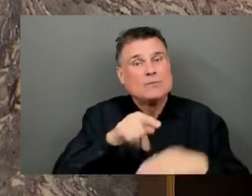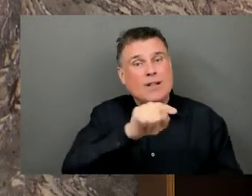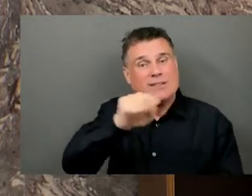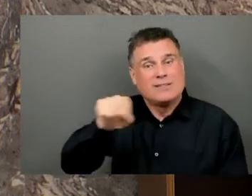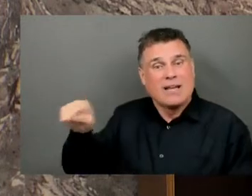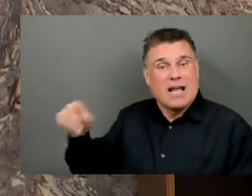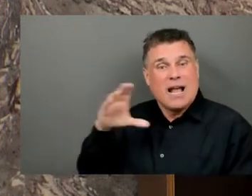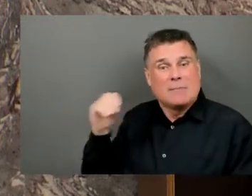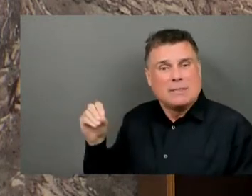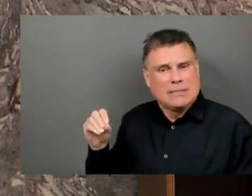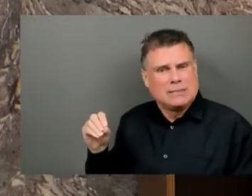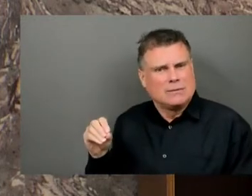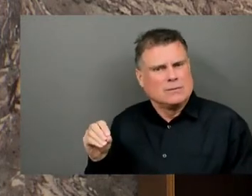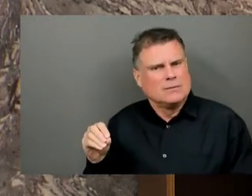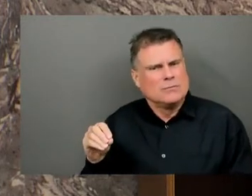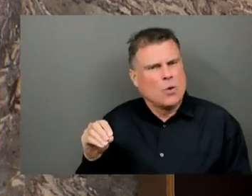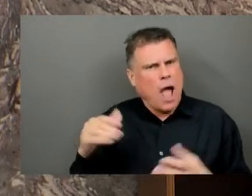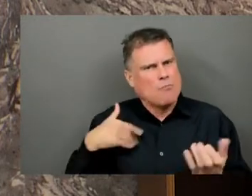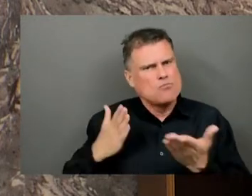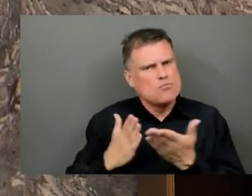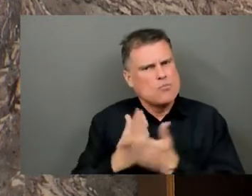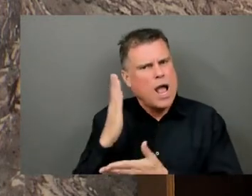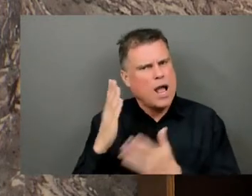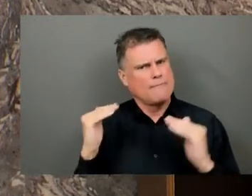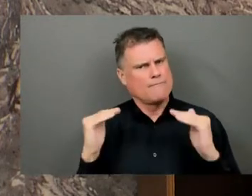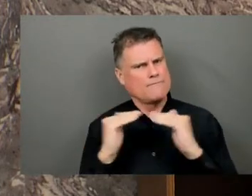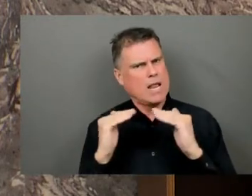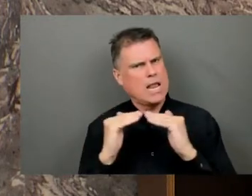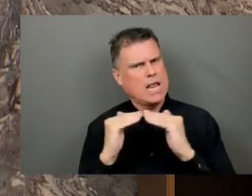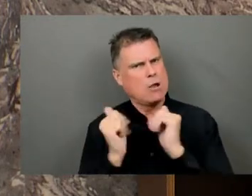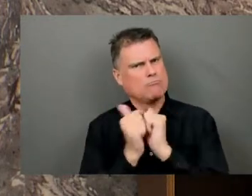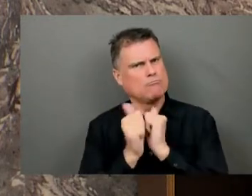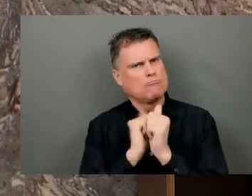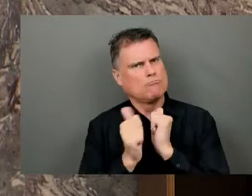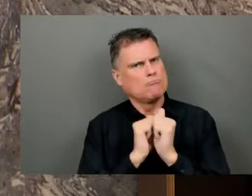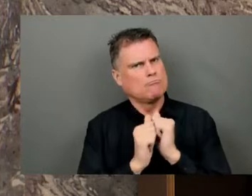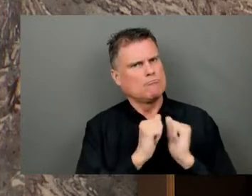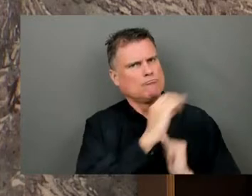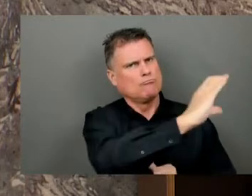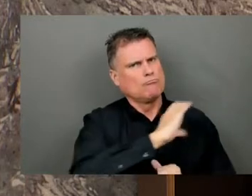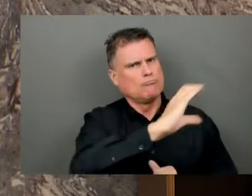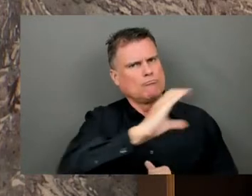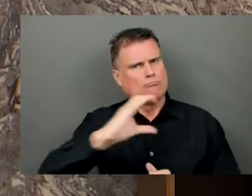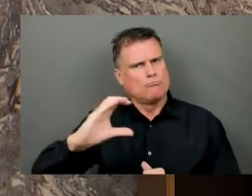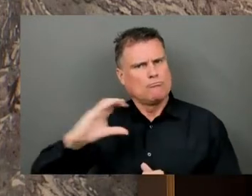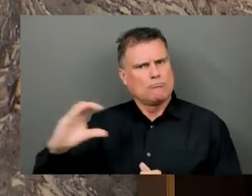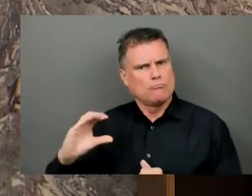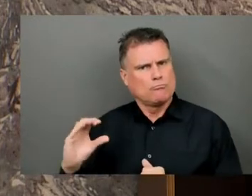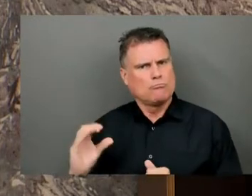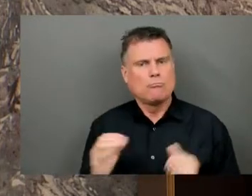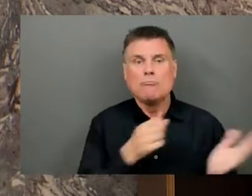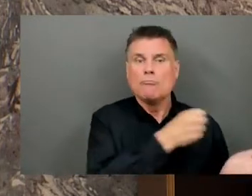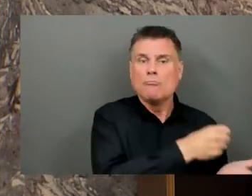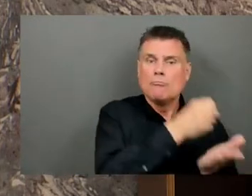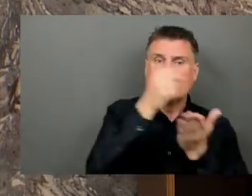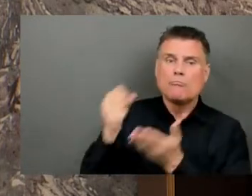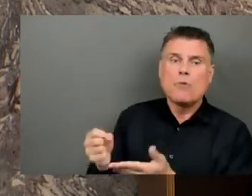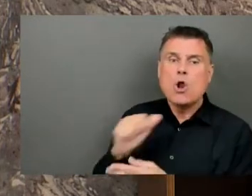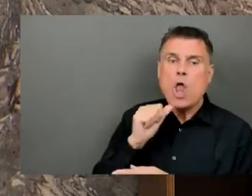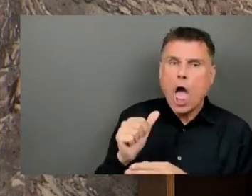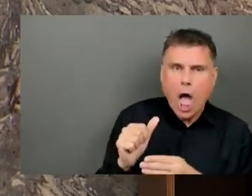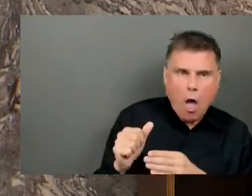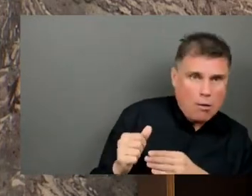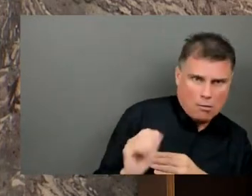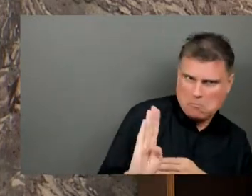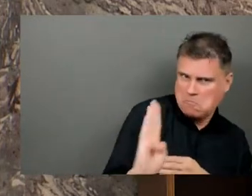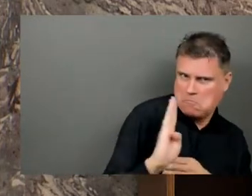due to success fee requirements and so forth, that information is brought to the light of day, that the windows are thrown open, that air is